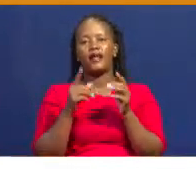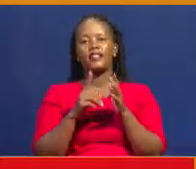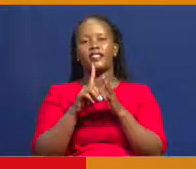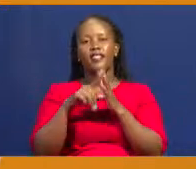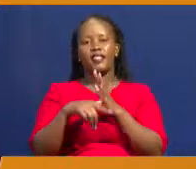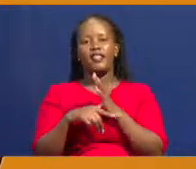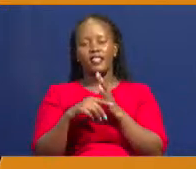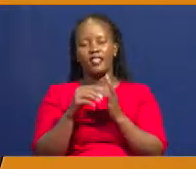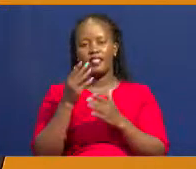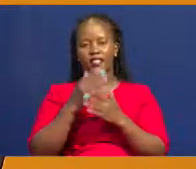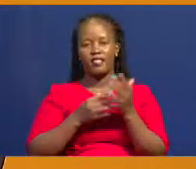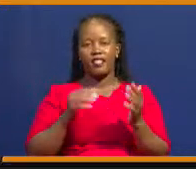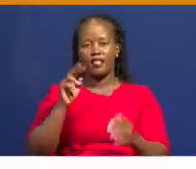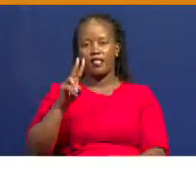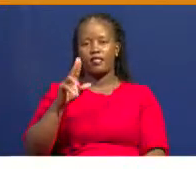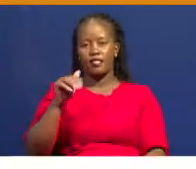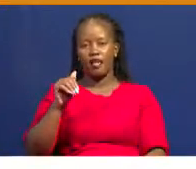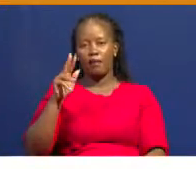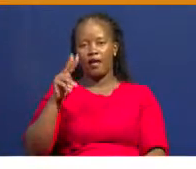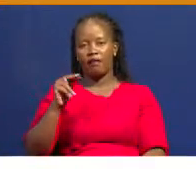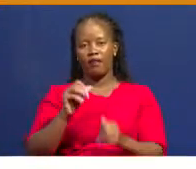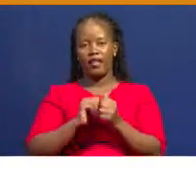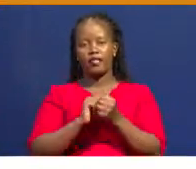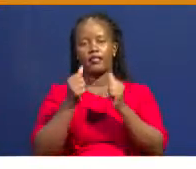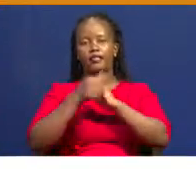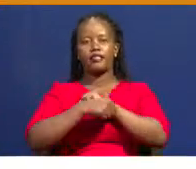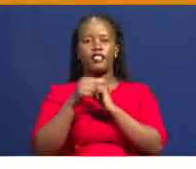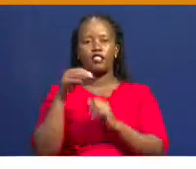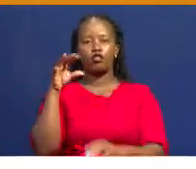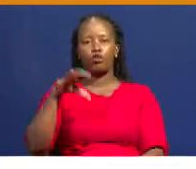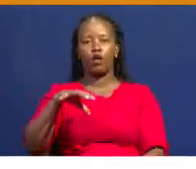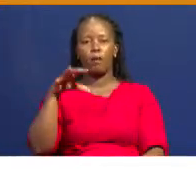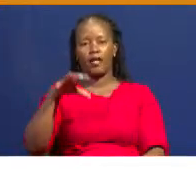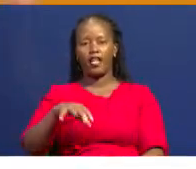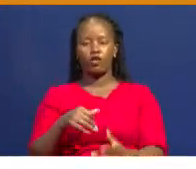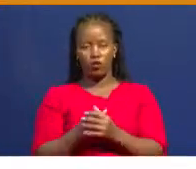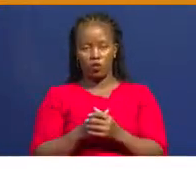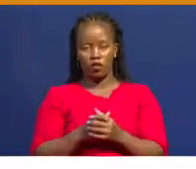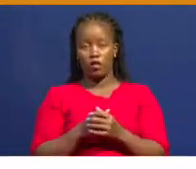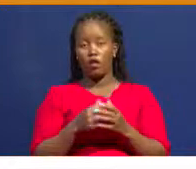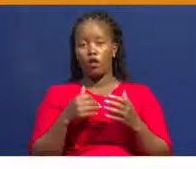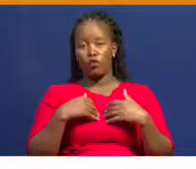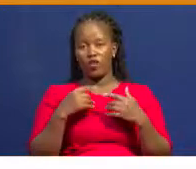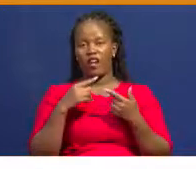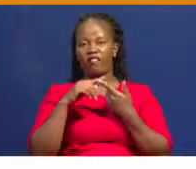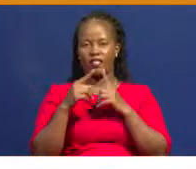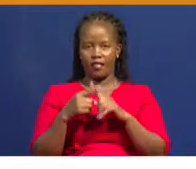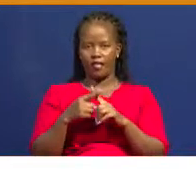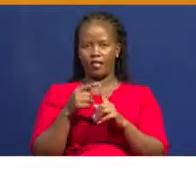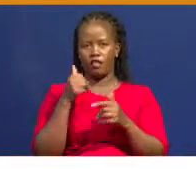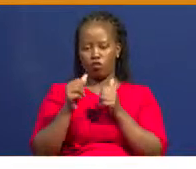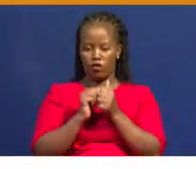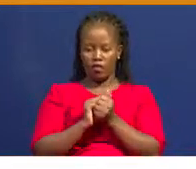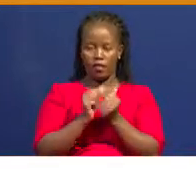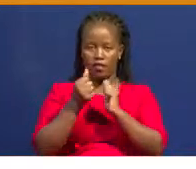as matatus. What the standard, we have standards which we apply. We ensure that, okay, it was a van, but now it is being converted into a matatu.